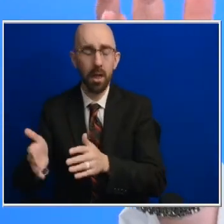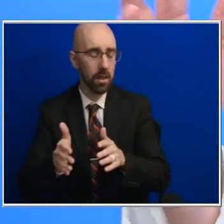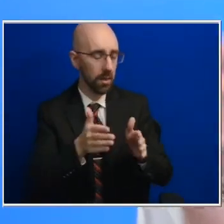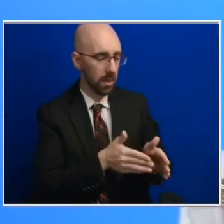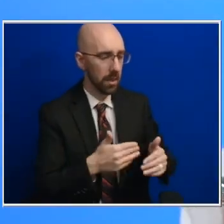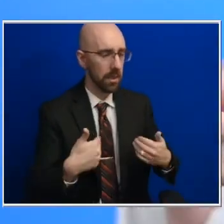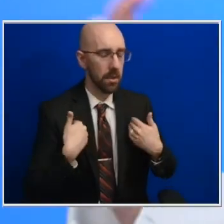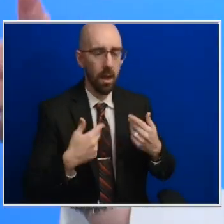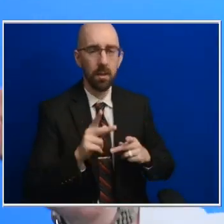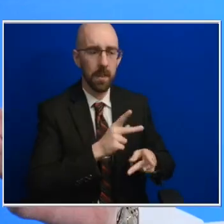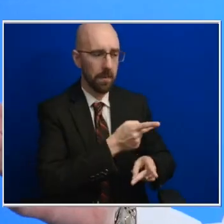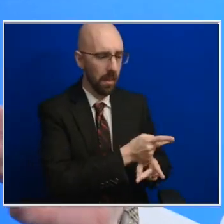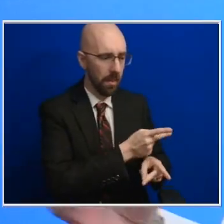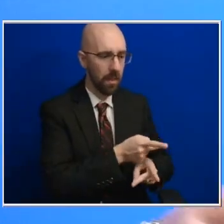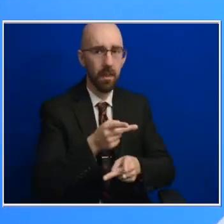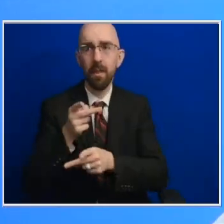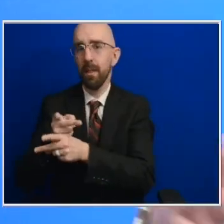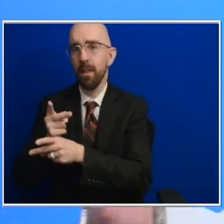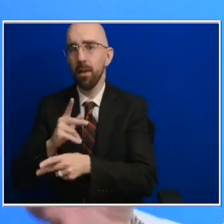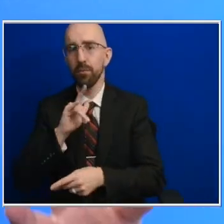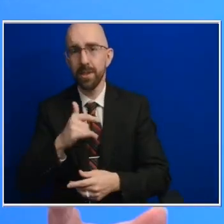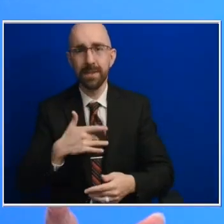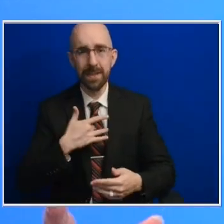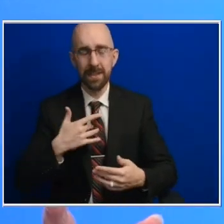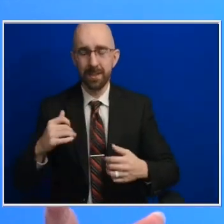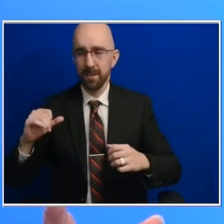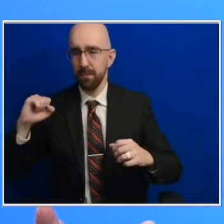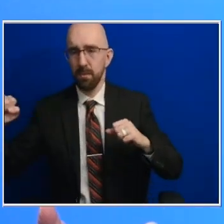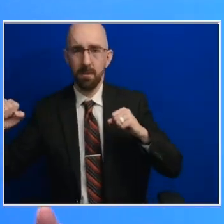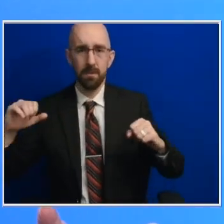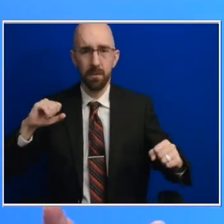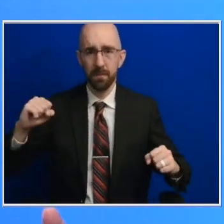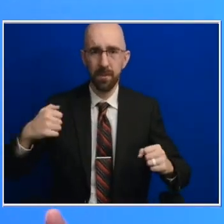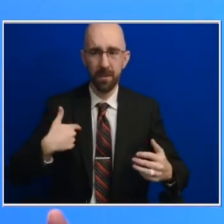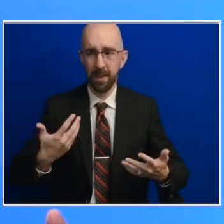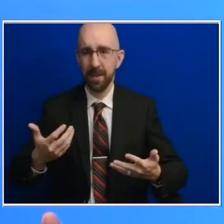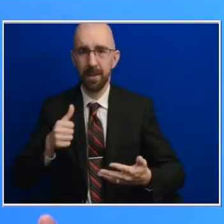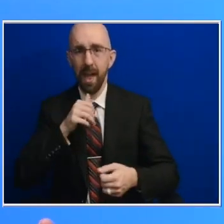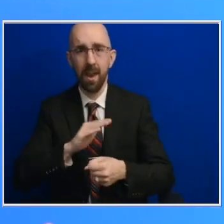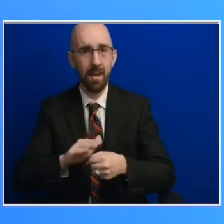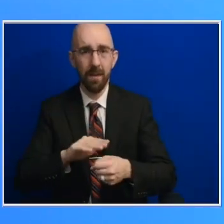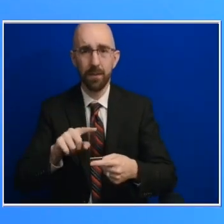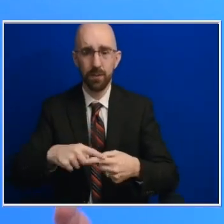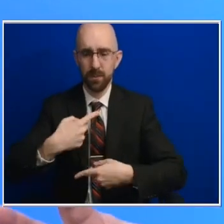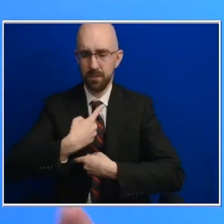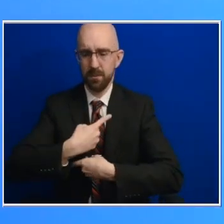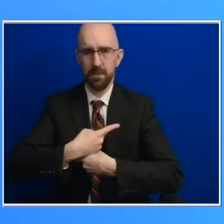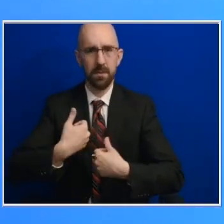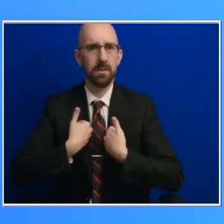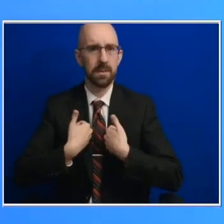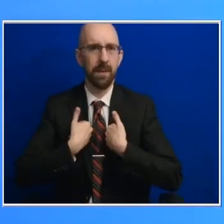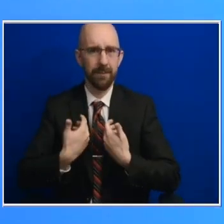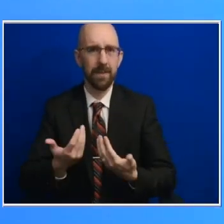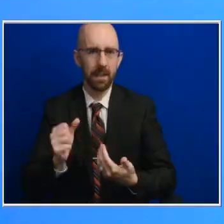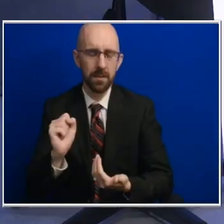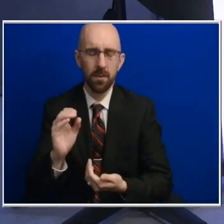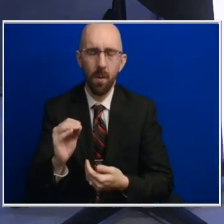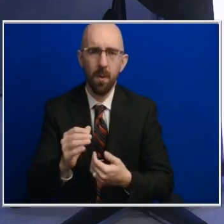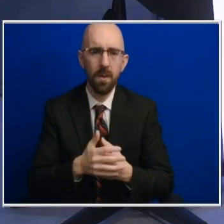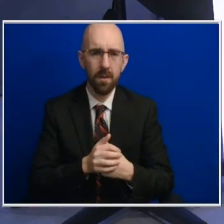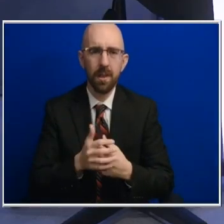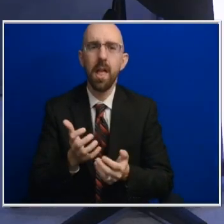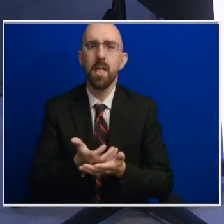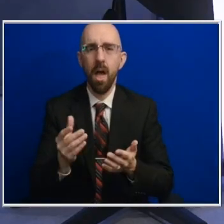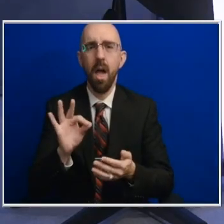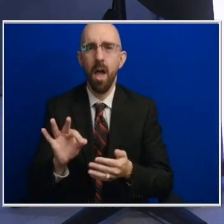people, and so they're really stretched thin, and now they can't find the time to do a lot of these things. And so I think there's a lot of confounding